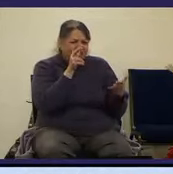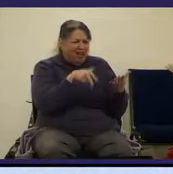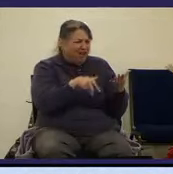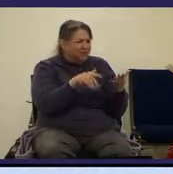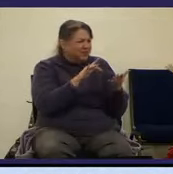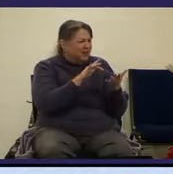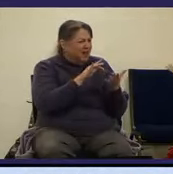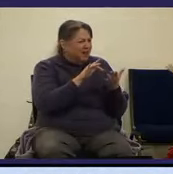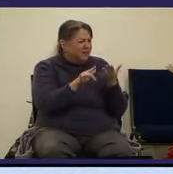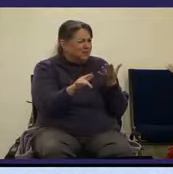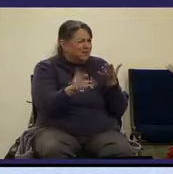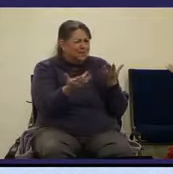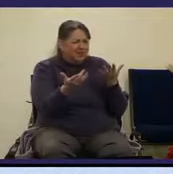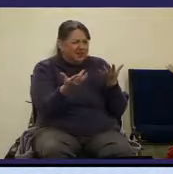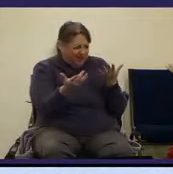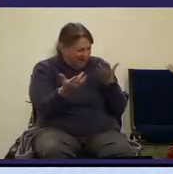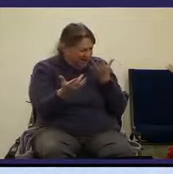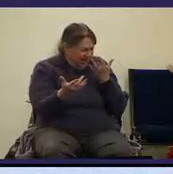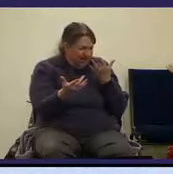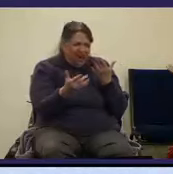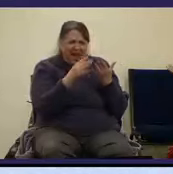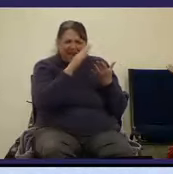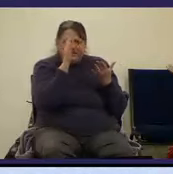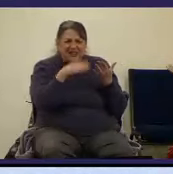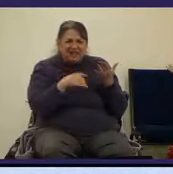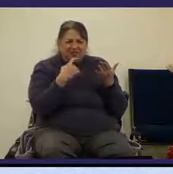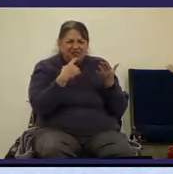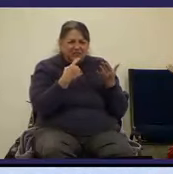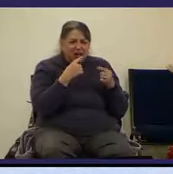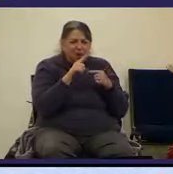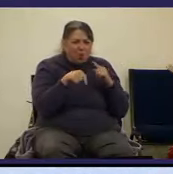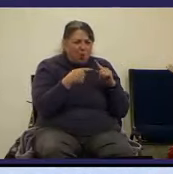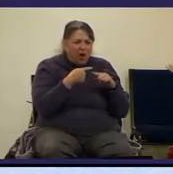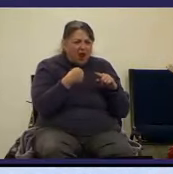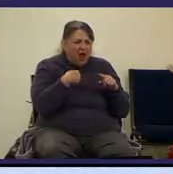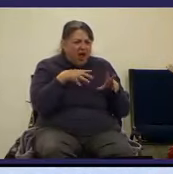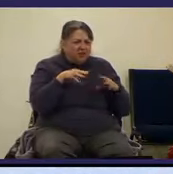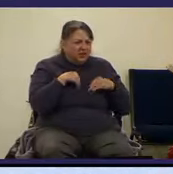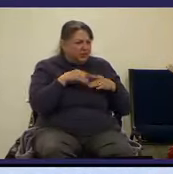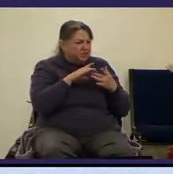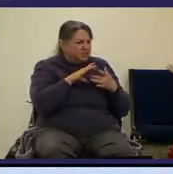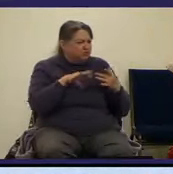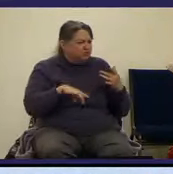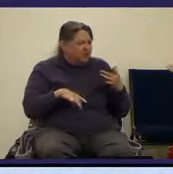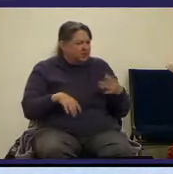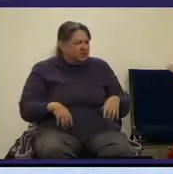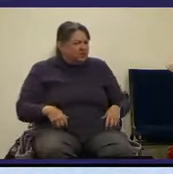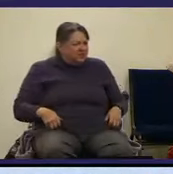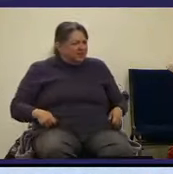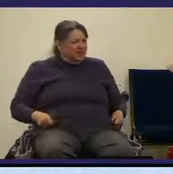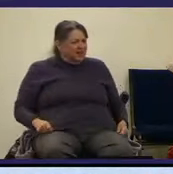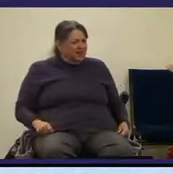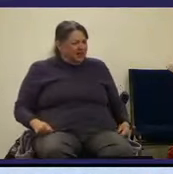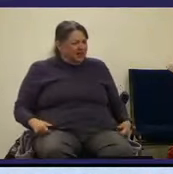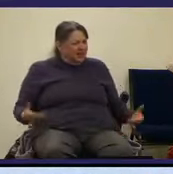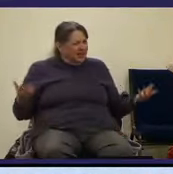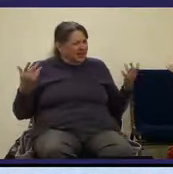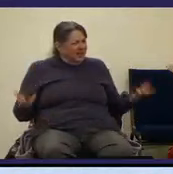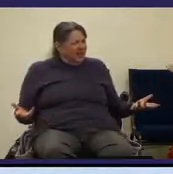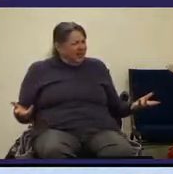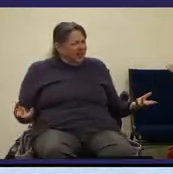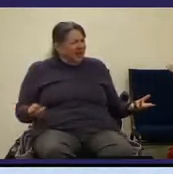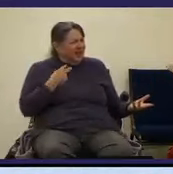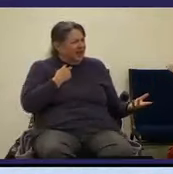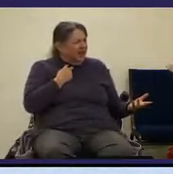Where's your whereabouts? Are you short of heaven? What about your birth, spiritual birth certificate?